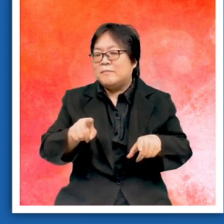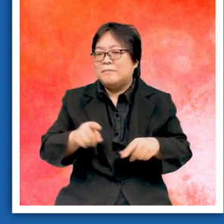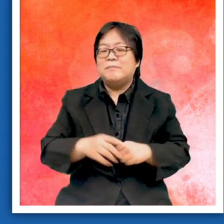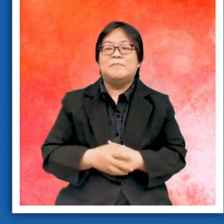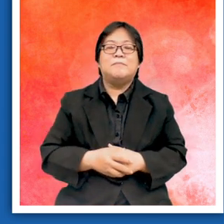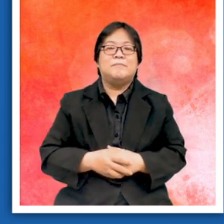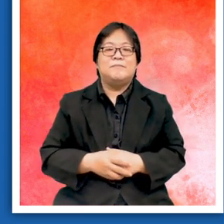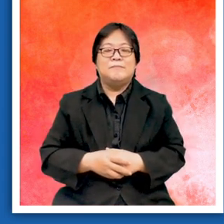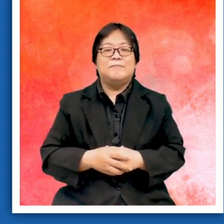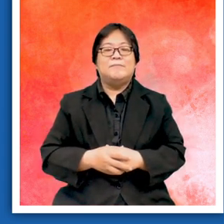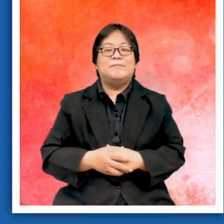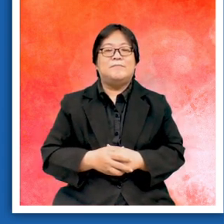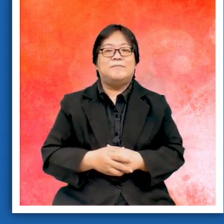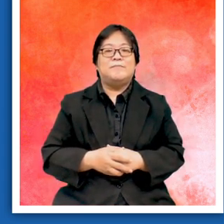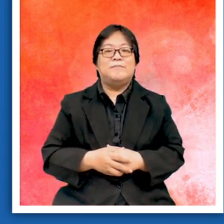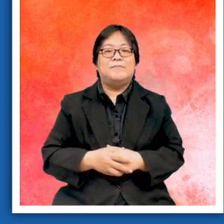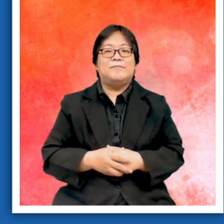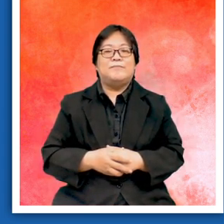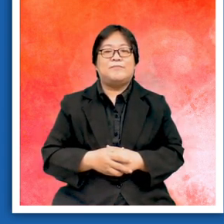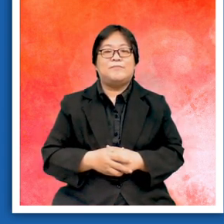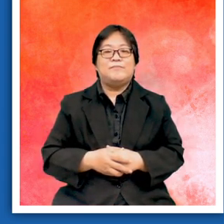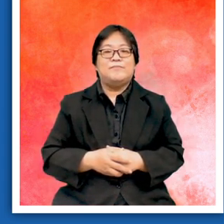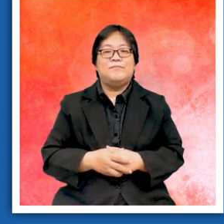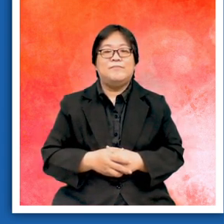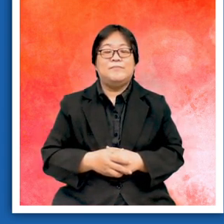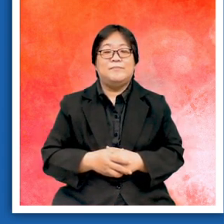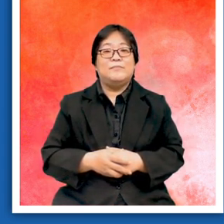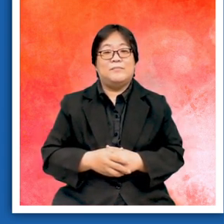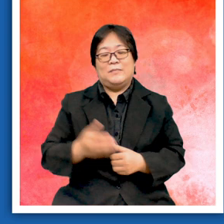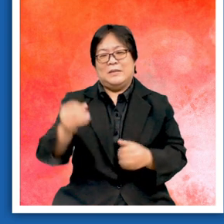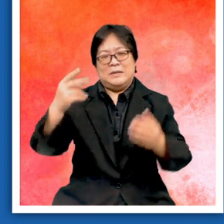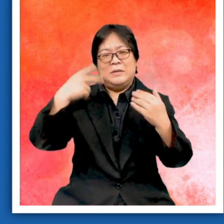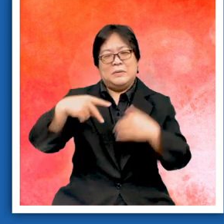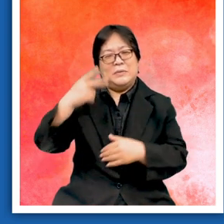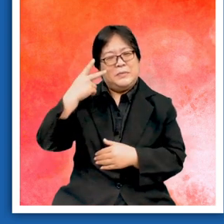question. Let's say I simply put,